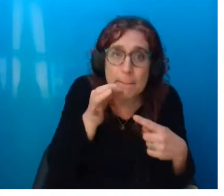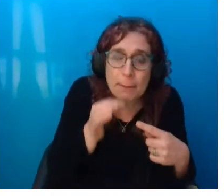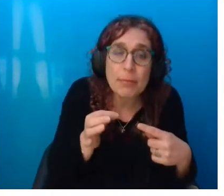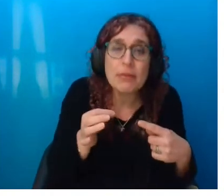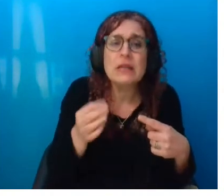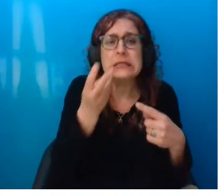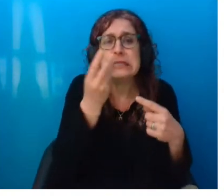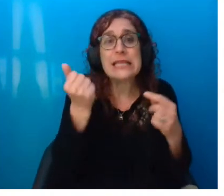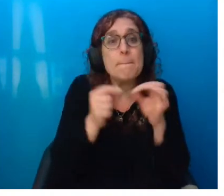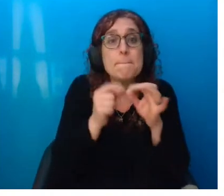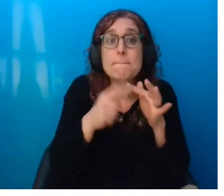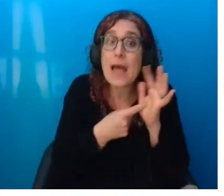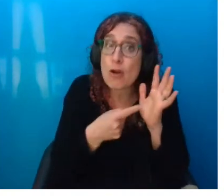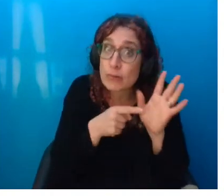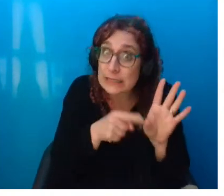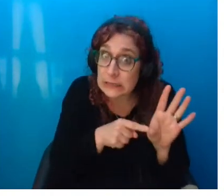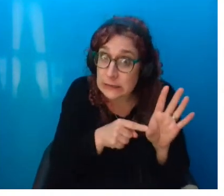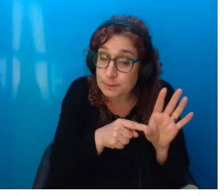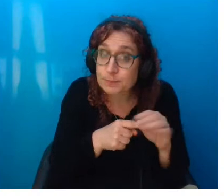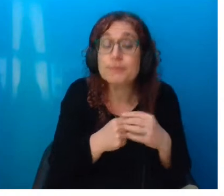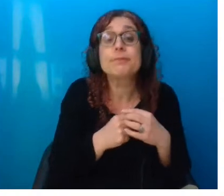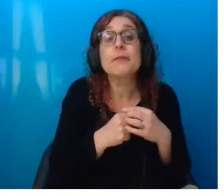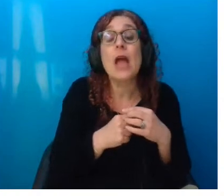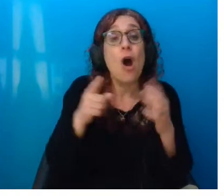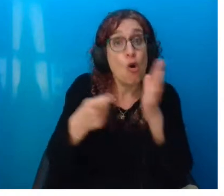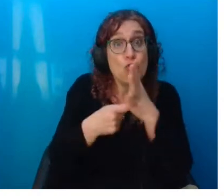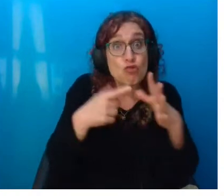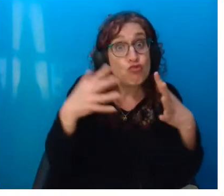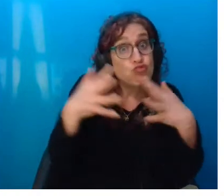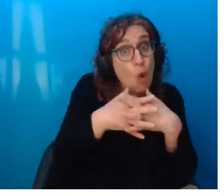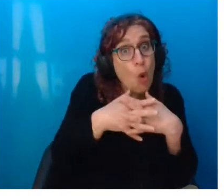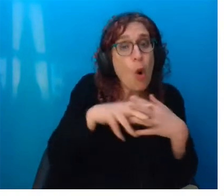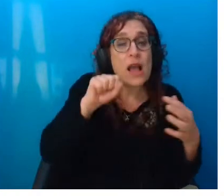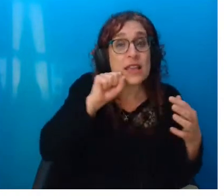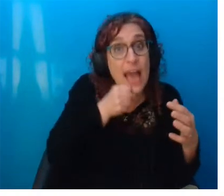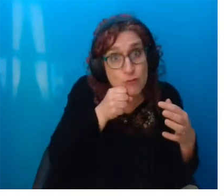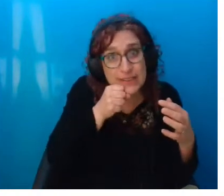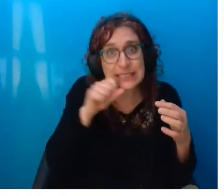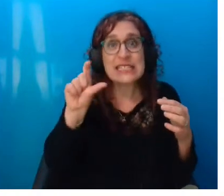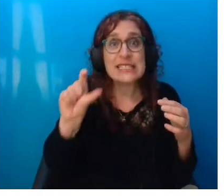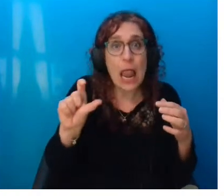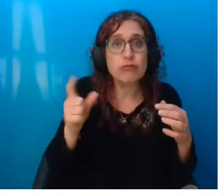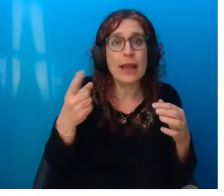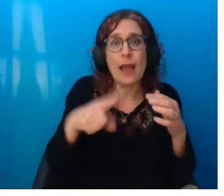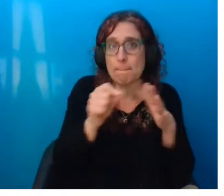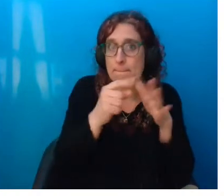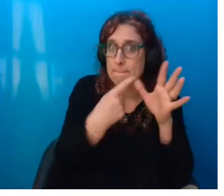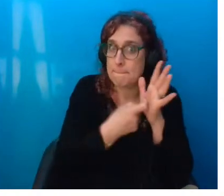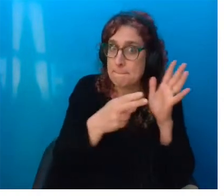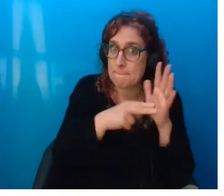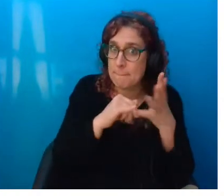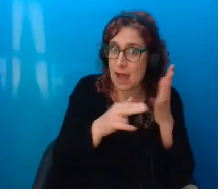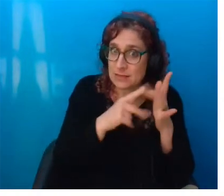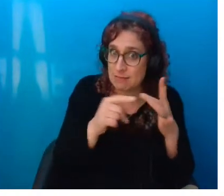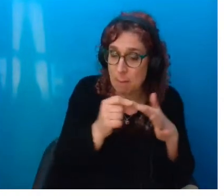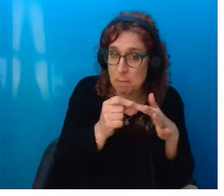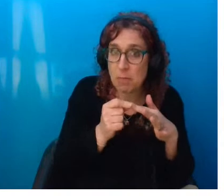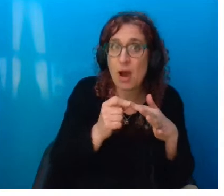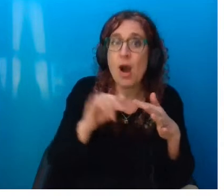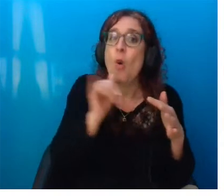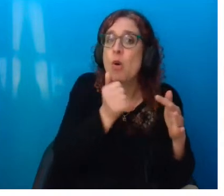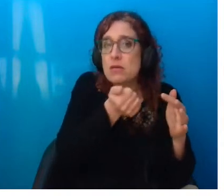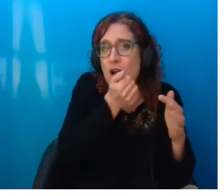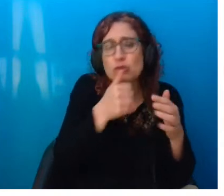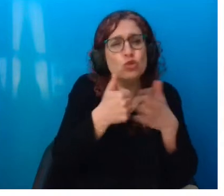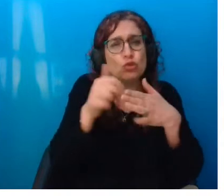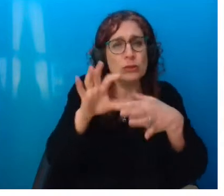raw vegetables, you will see it with carrot, celery and parsnip. And for nuts, it would be generally tree nuts, so classically hazelnut,